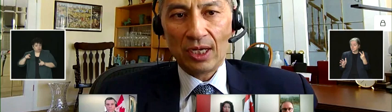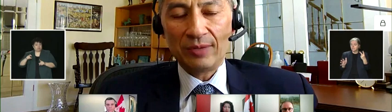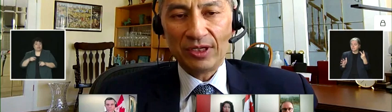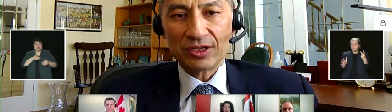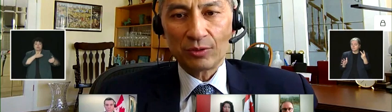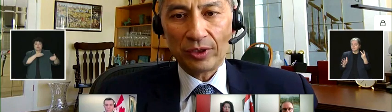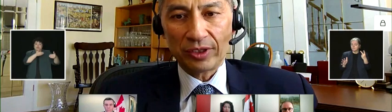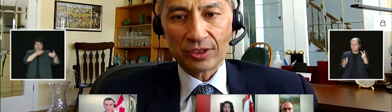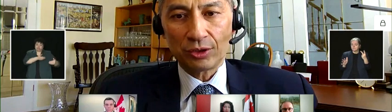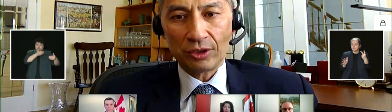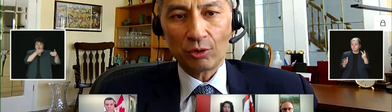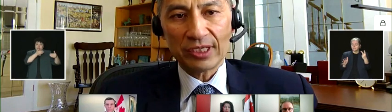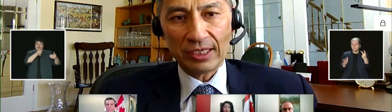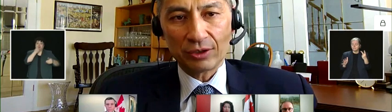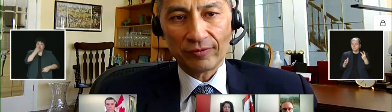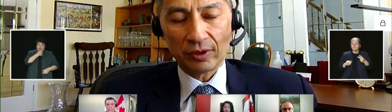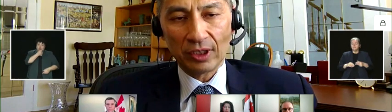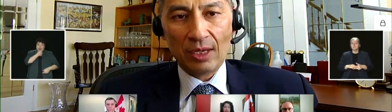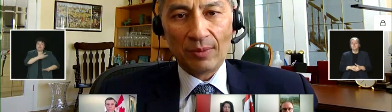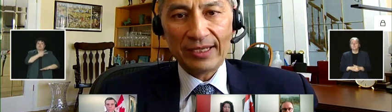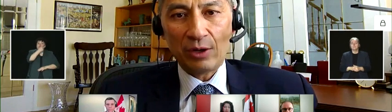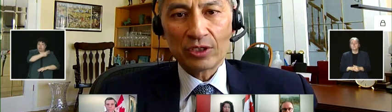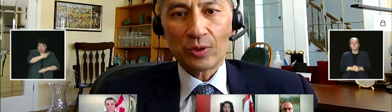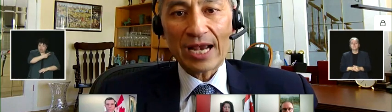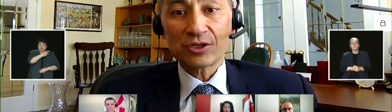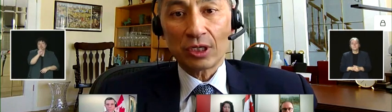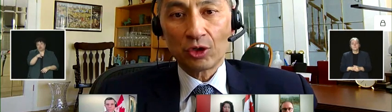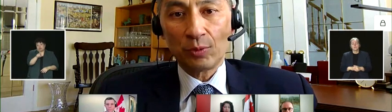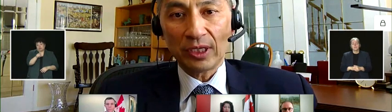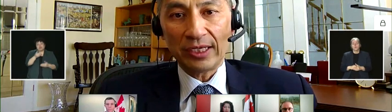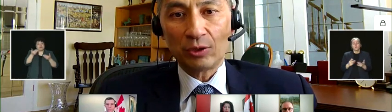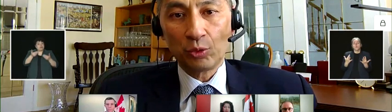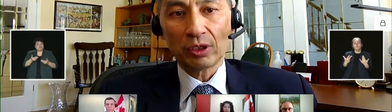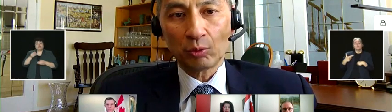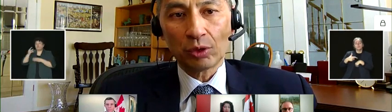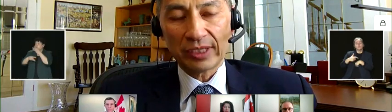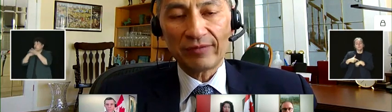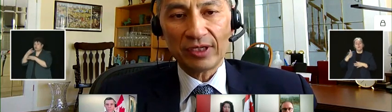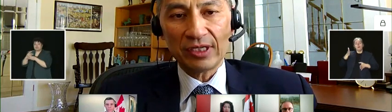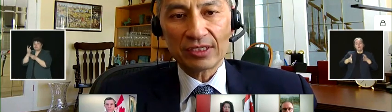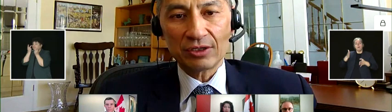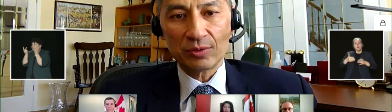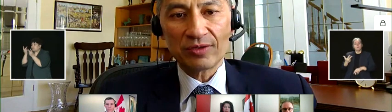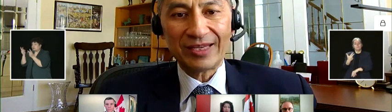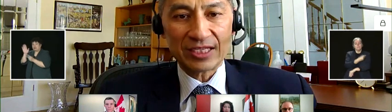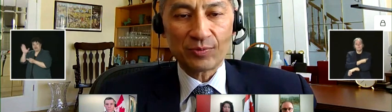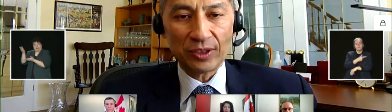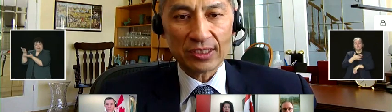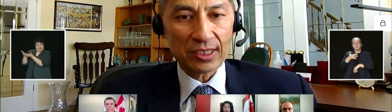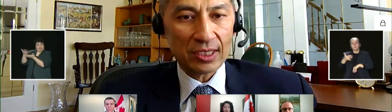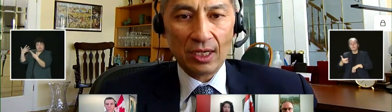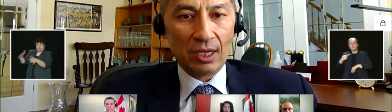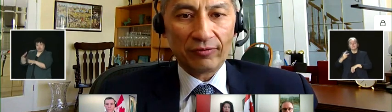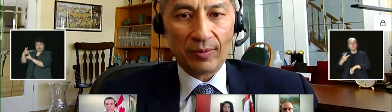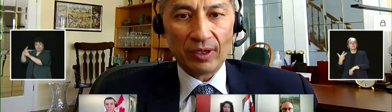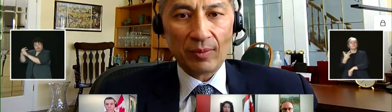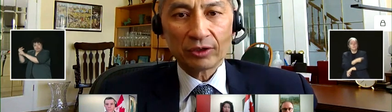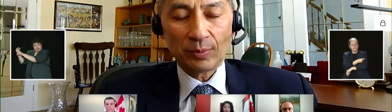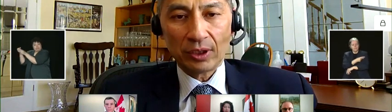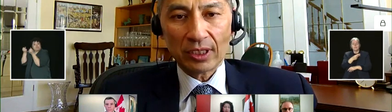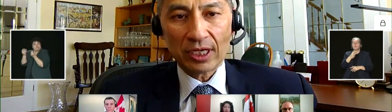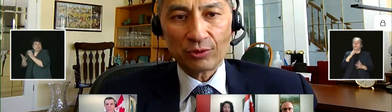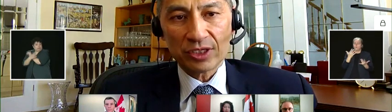be administered with a certain dosing interval. But now, as we're actually accumulating real-world evidence in terms of the experience